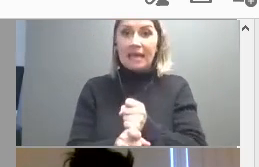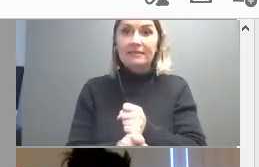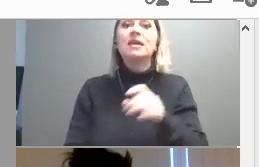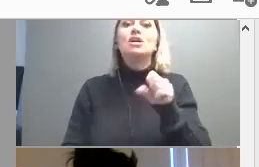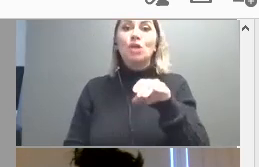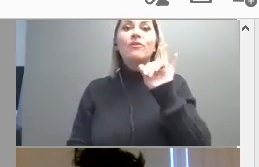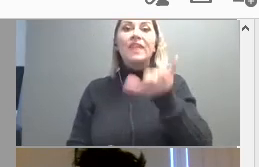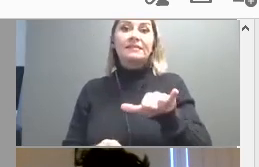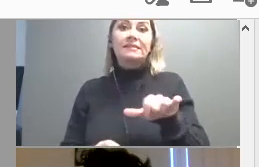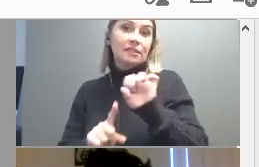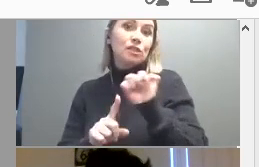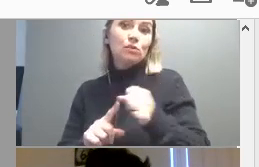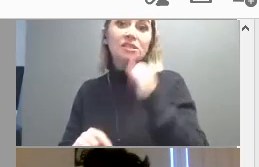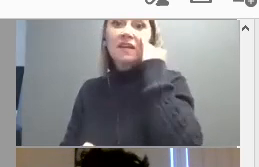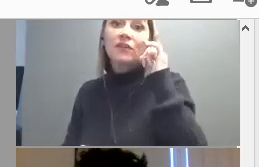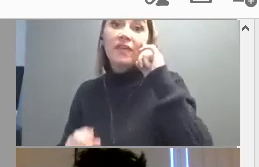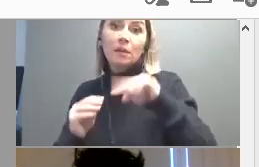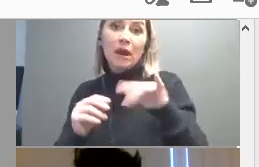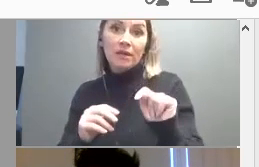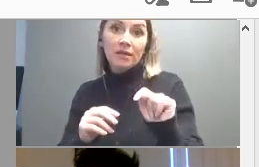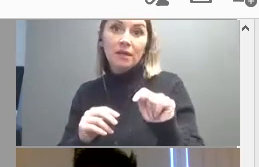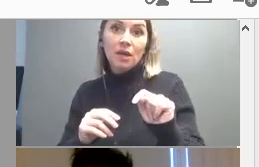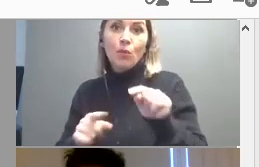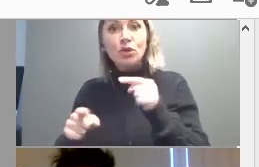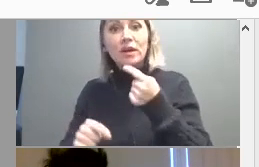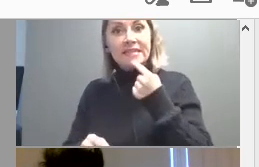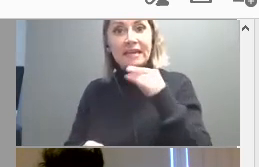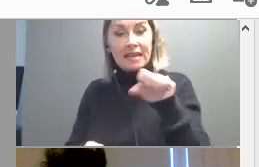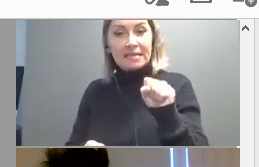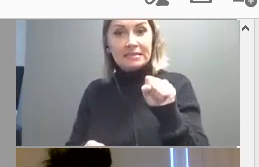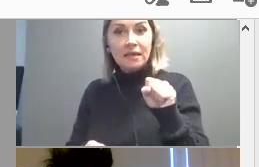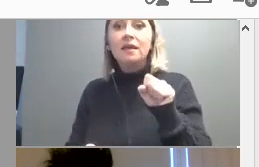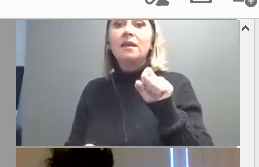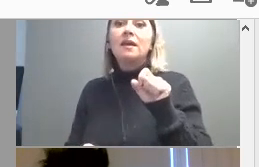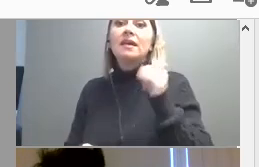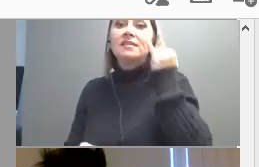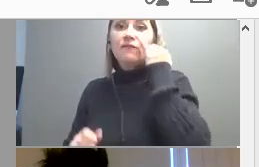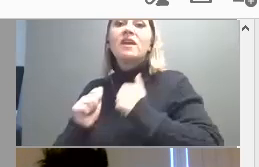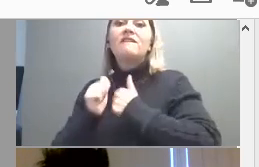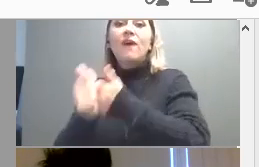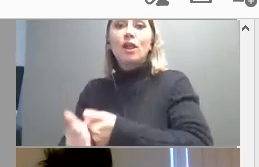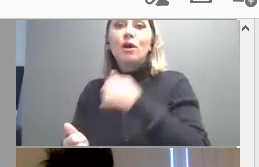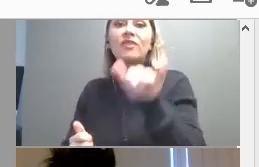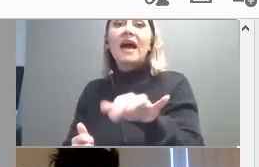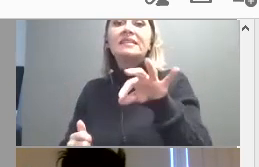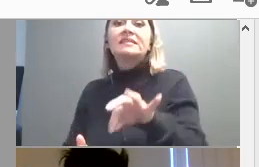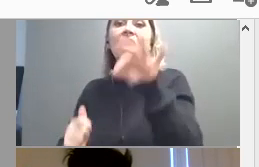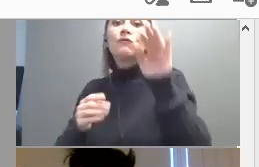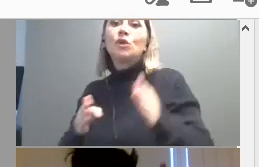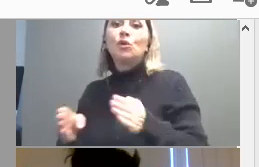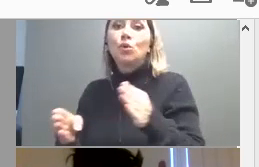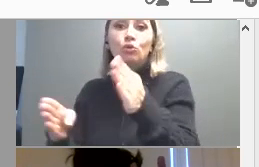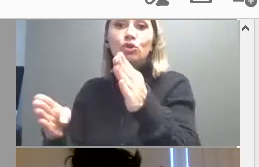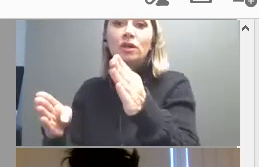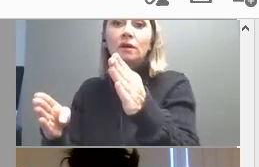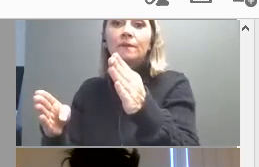the case, if you think about it, what you are saying is as long as we follow this discovery route along